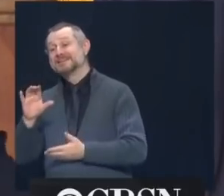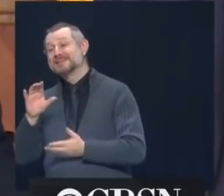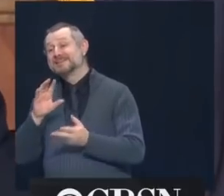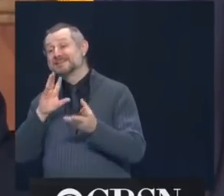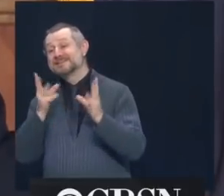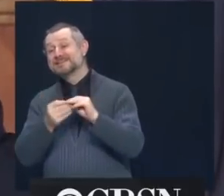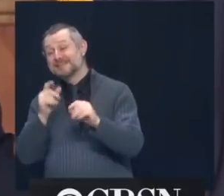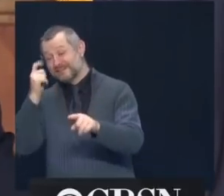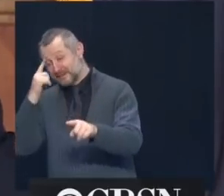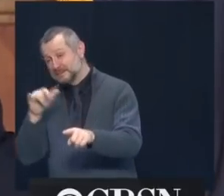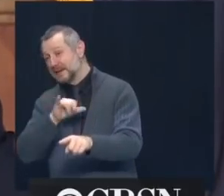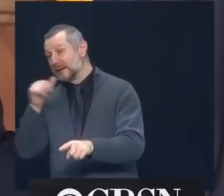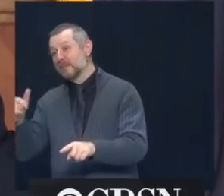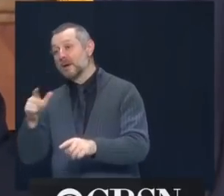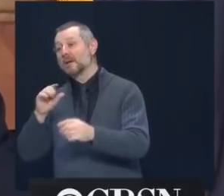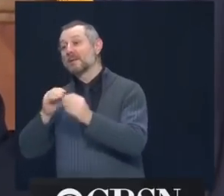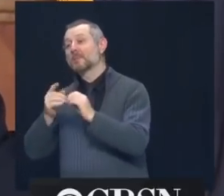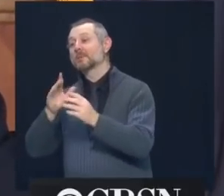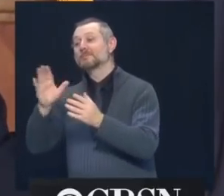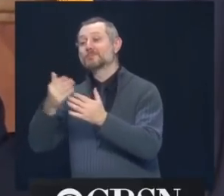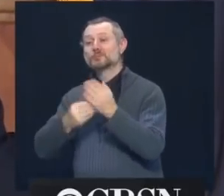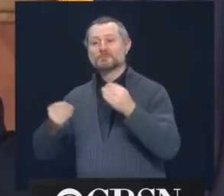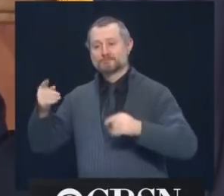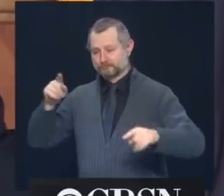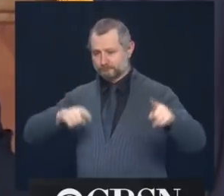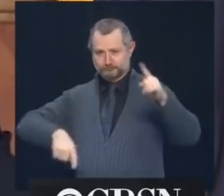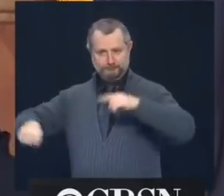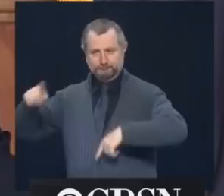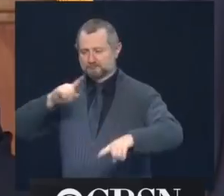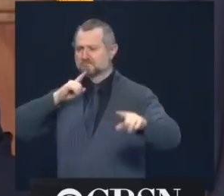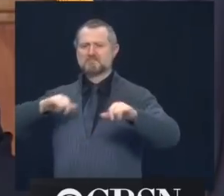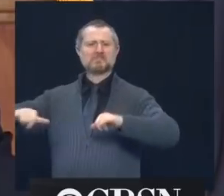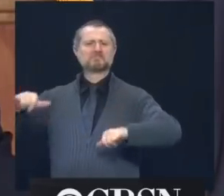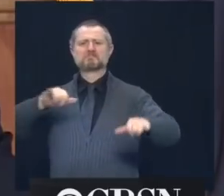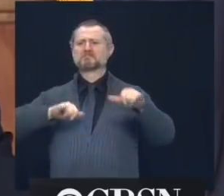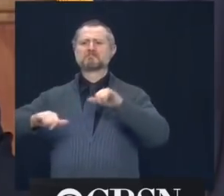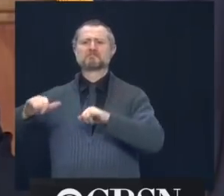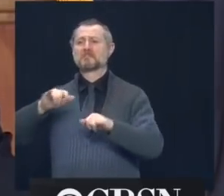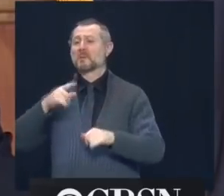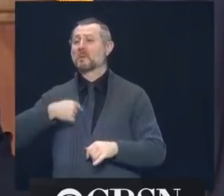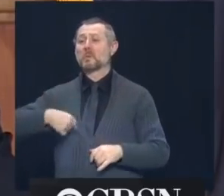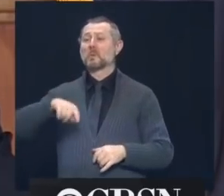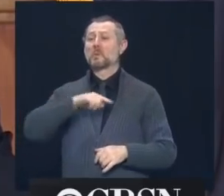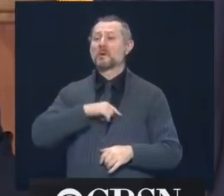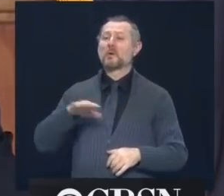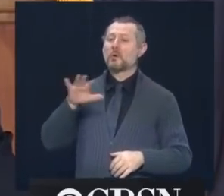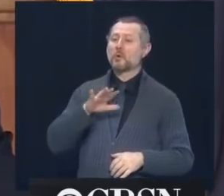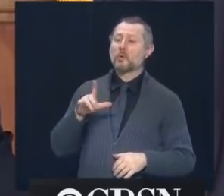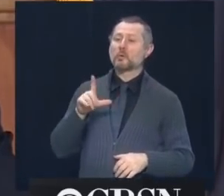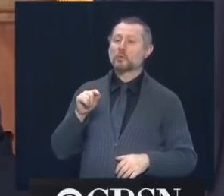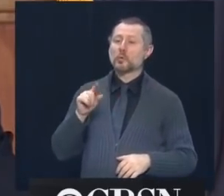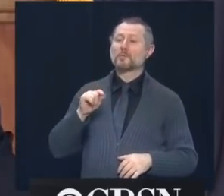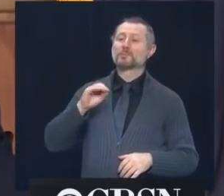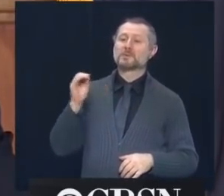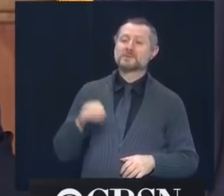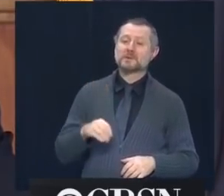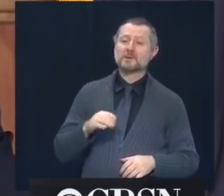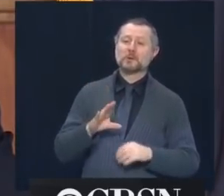other number in our budget right now. We have about a 20% shortfall.